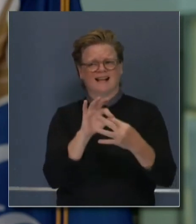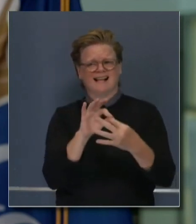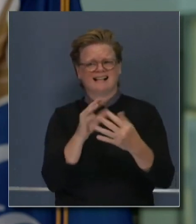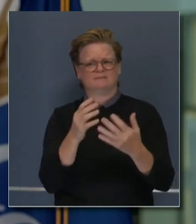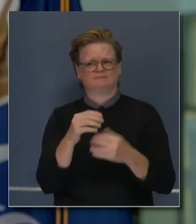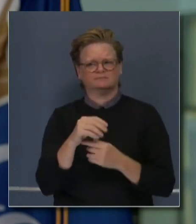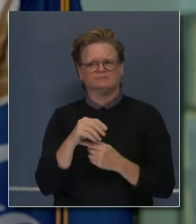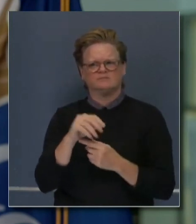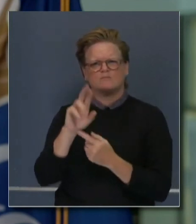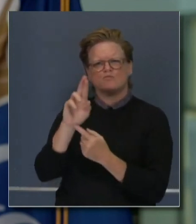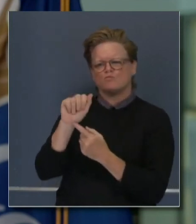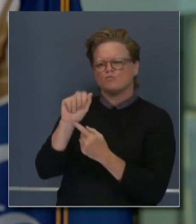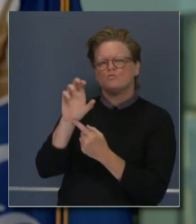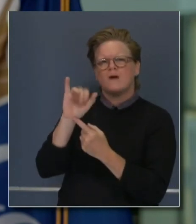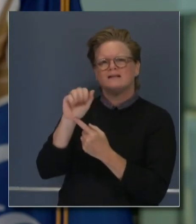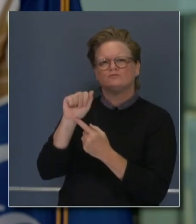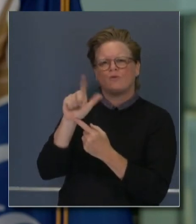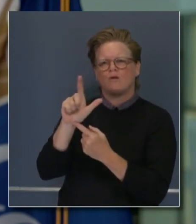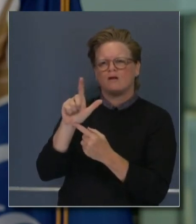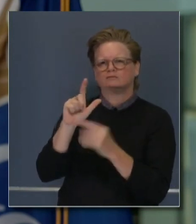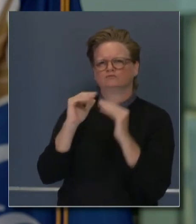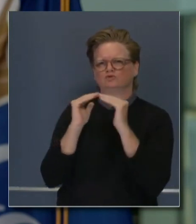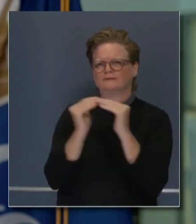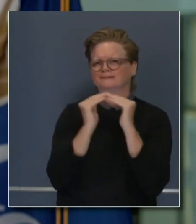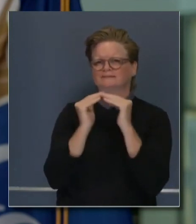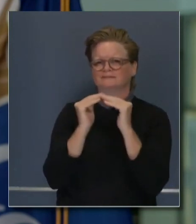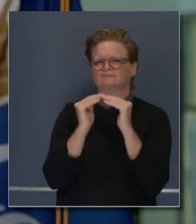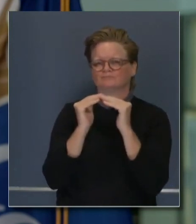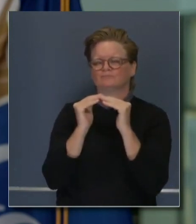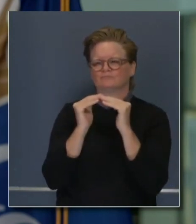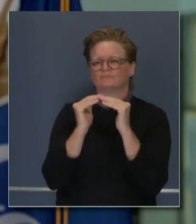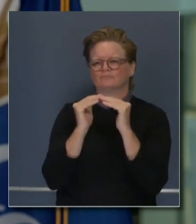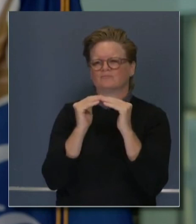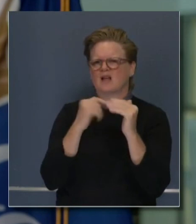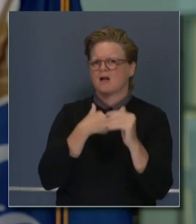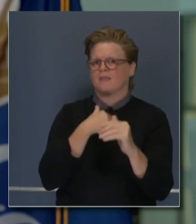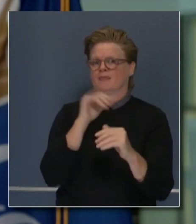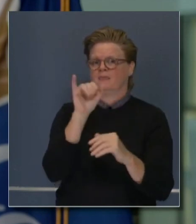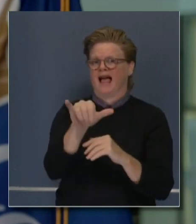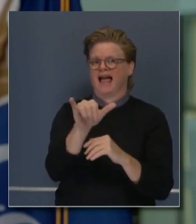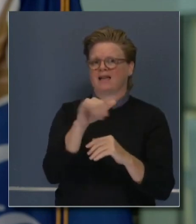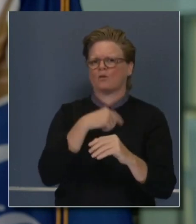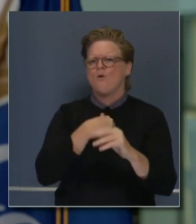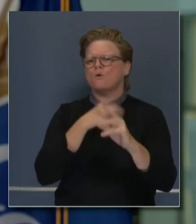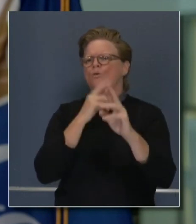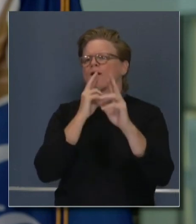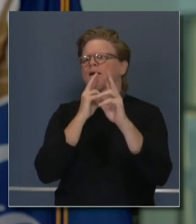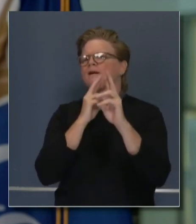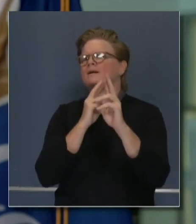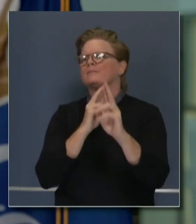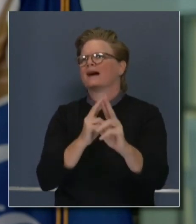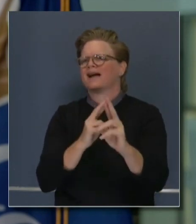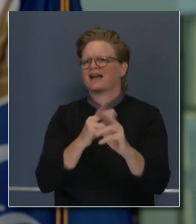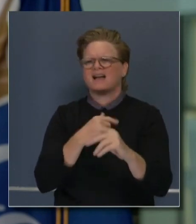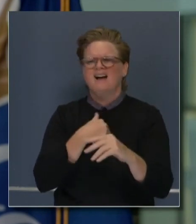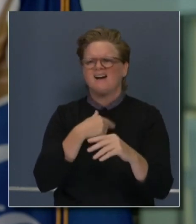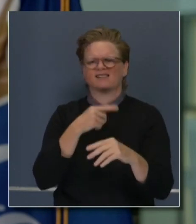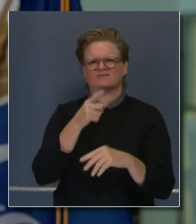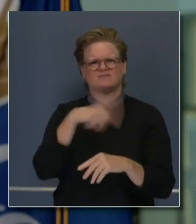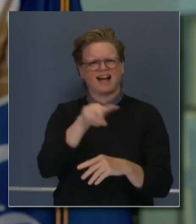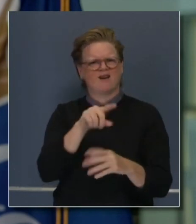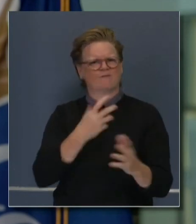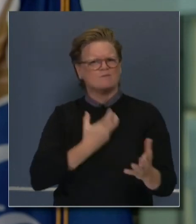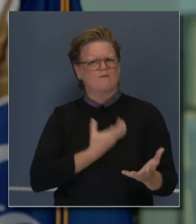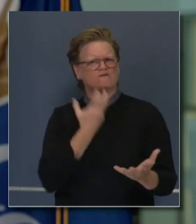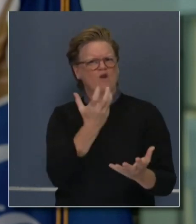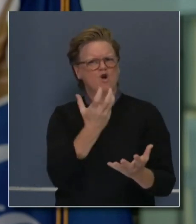in Americans' consciousness. I applaud that and I respect that, but I don't respect, I don't know how anyone could, someone